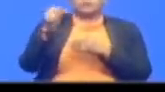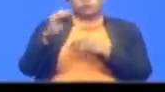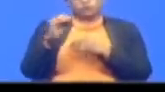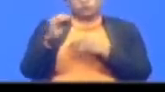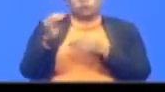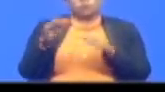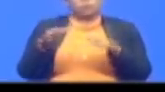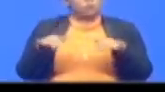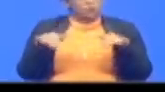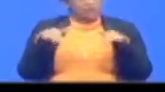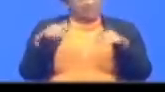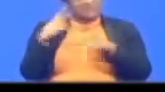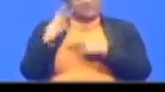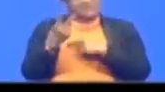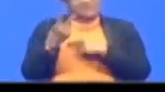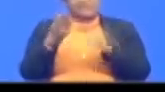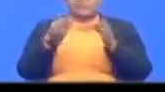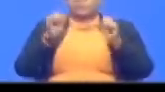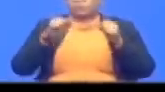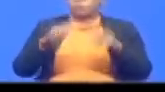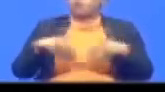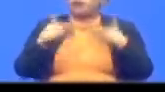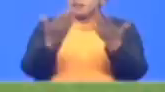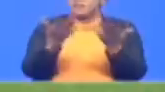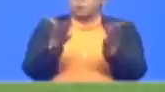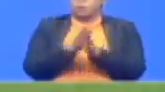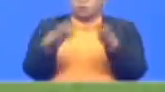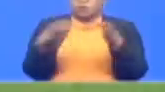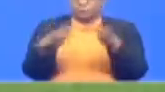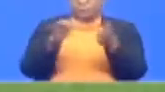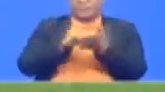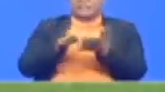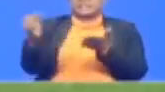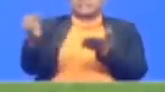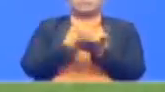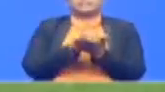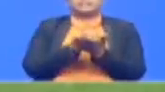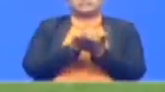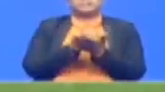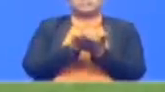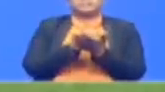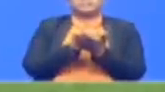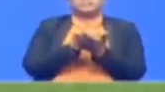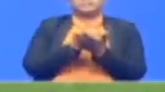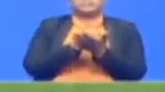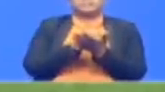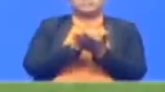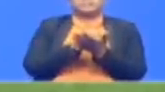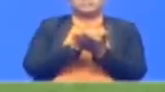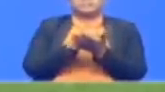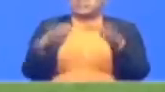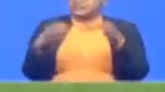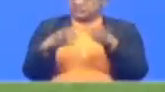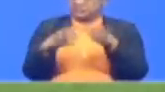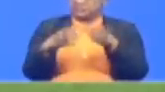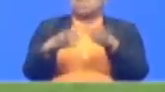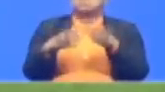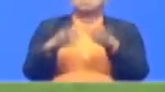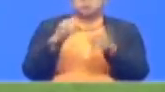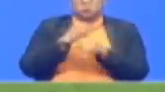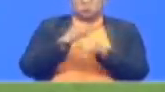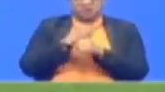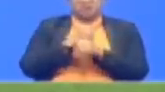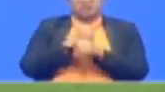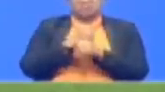we wait and see if he's going to be able to deliver with the squad he's picked. The team chemistry is the most important thing. You might have good players, but without the